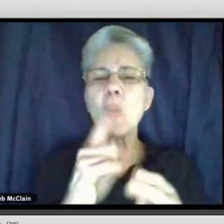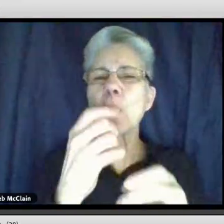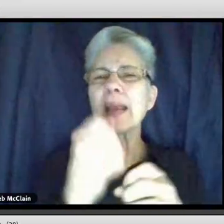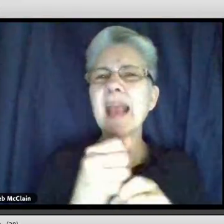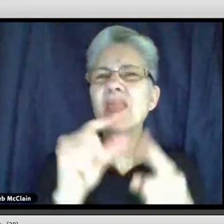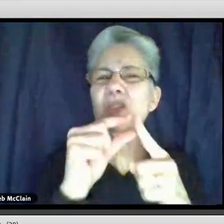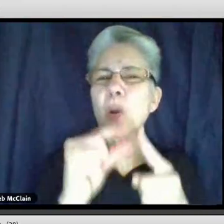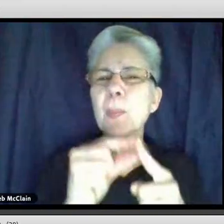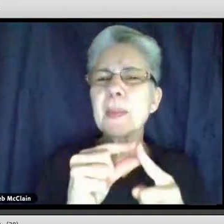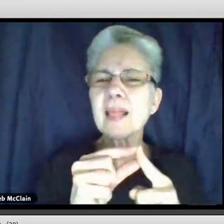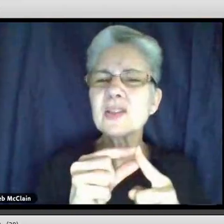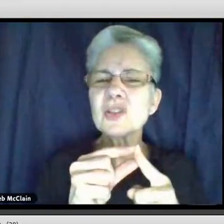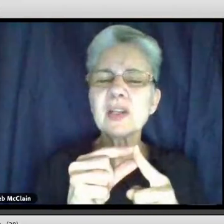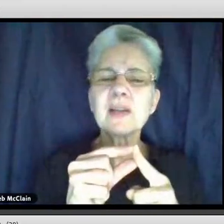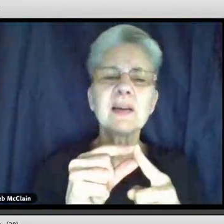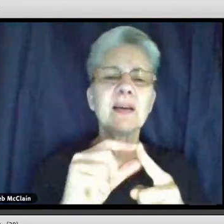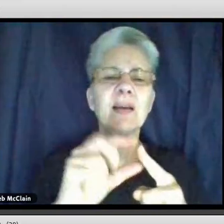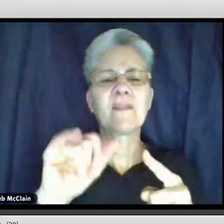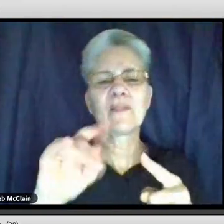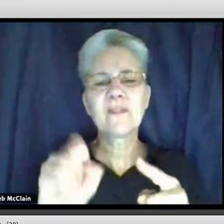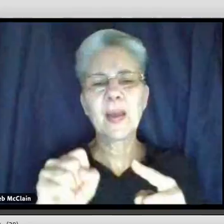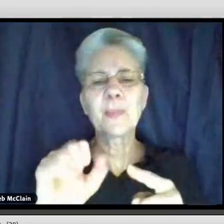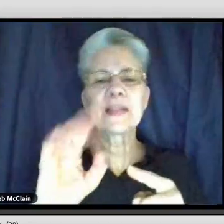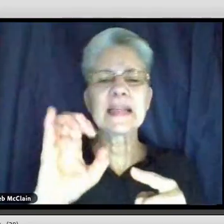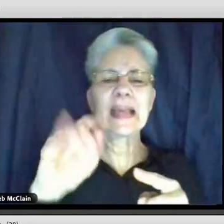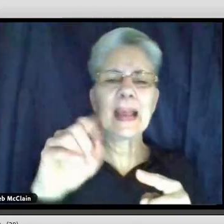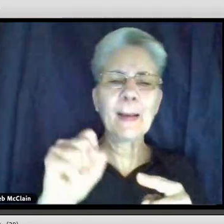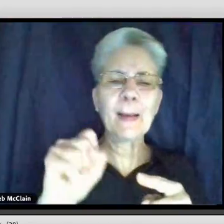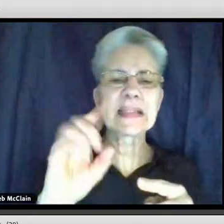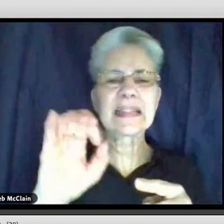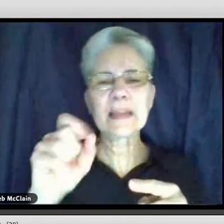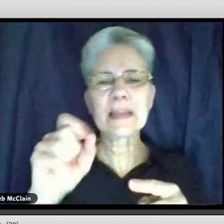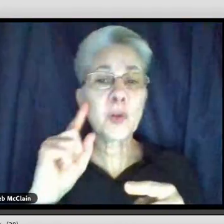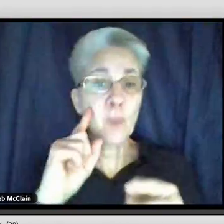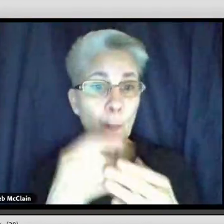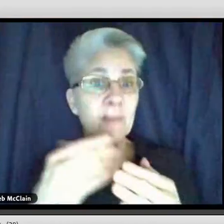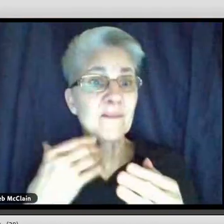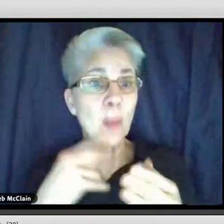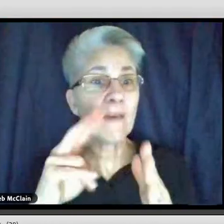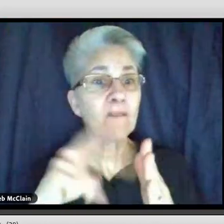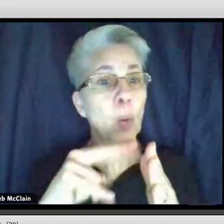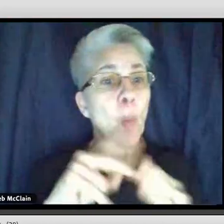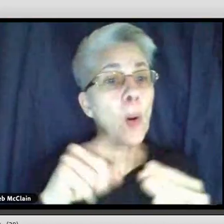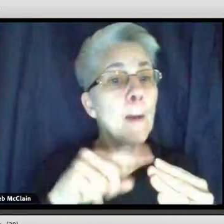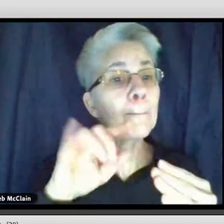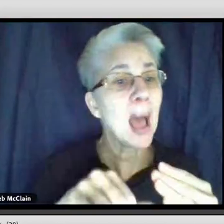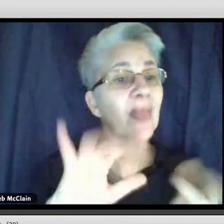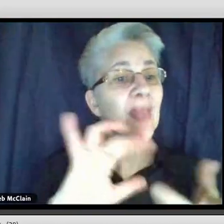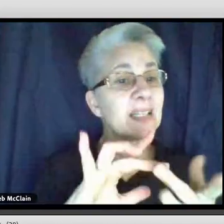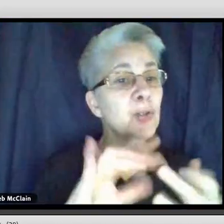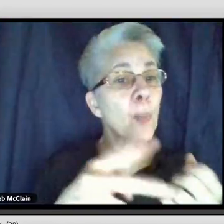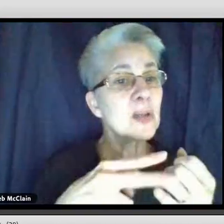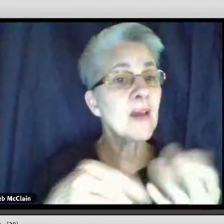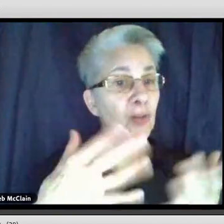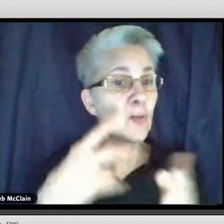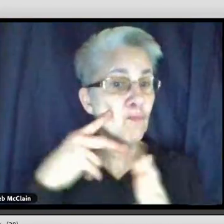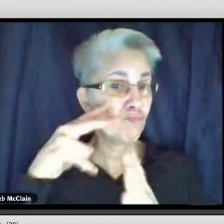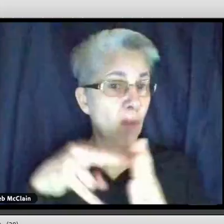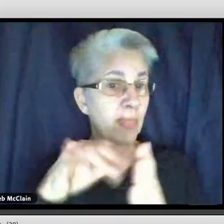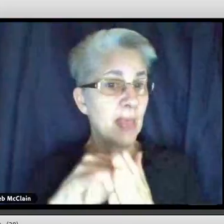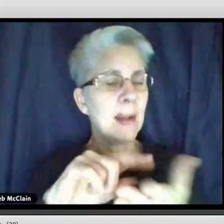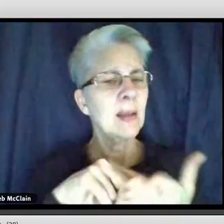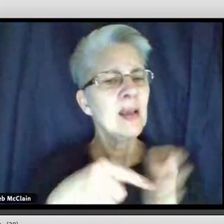that terminology of SIPs, APEs, and DIPs that you may have heard if you've done any reading or research about digital preservation. And what